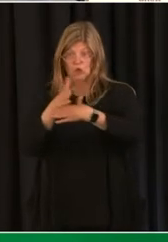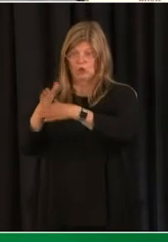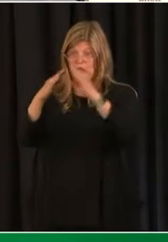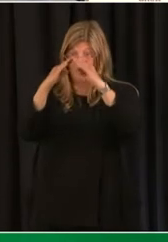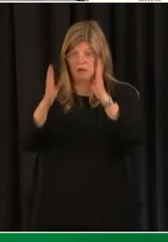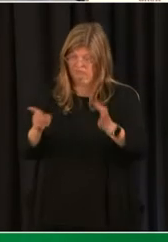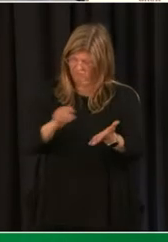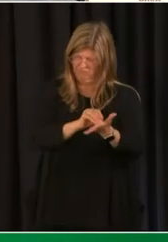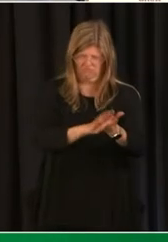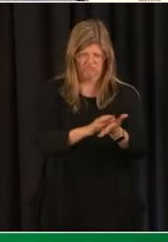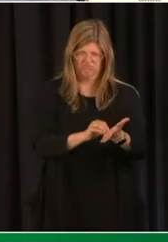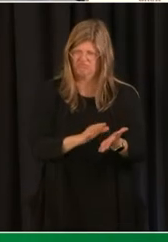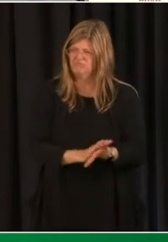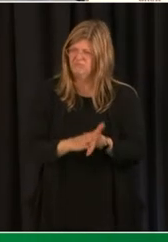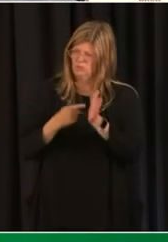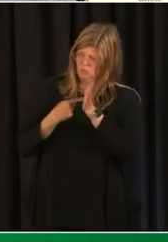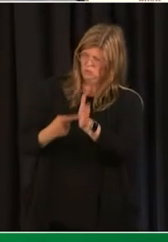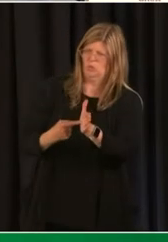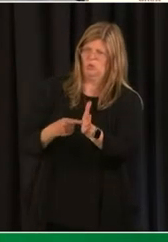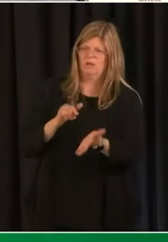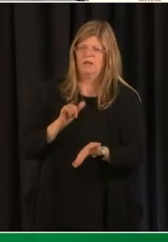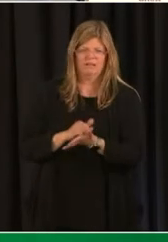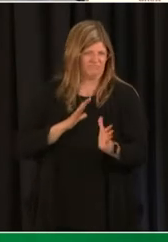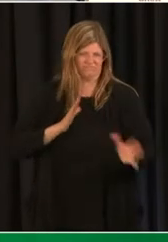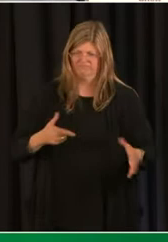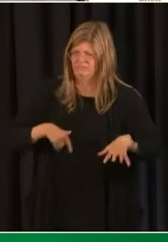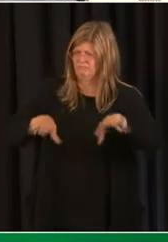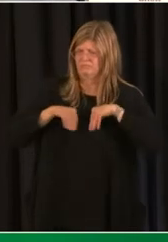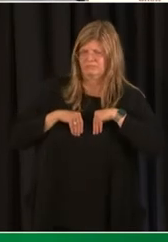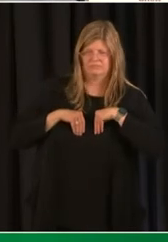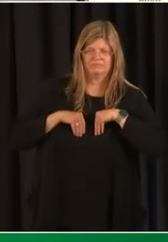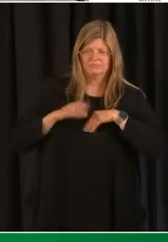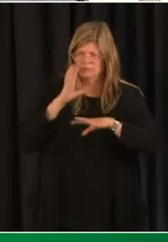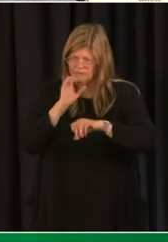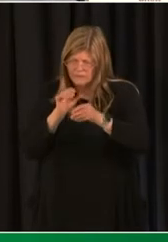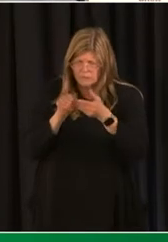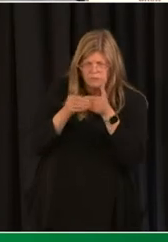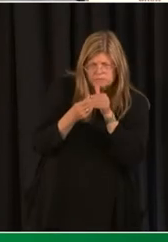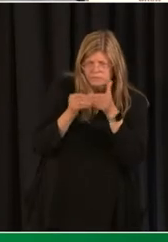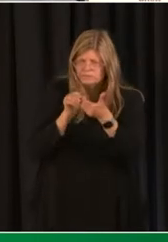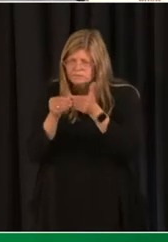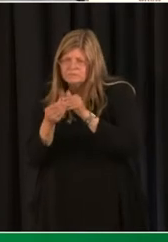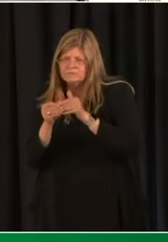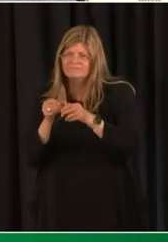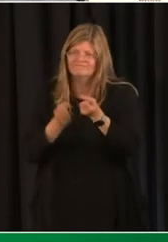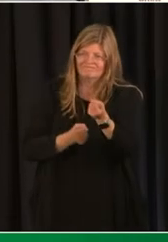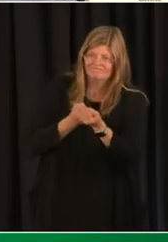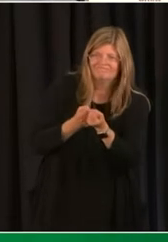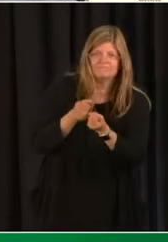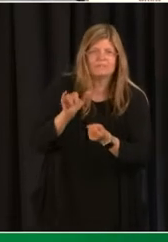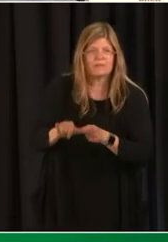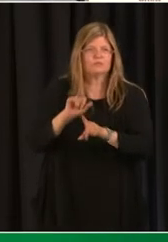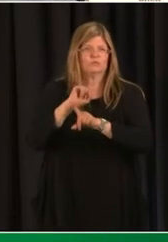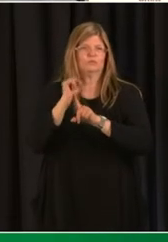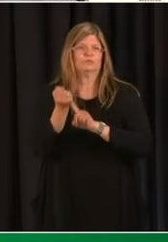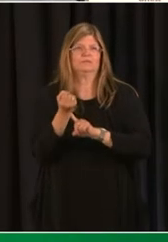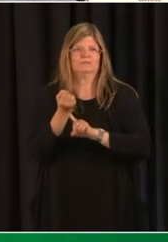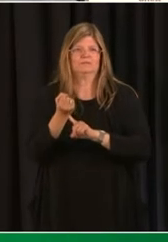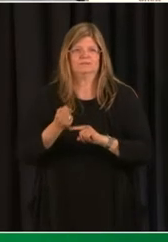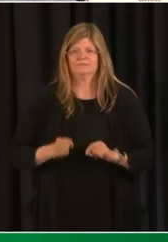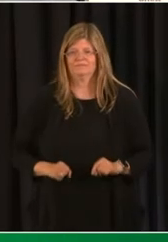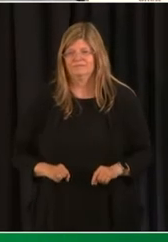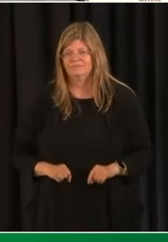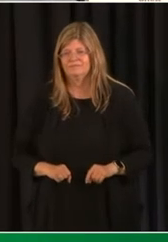document or attest to that housing and it's verifiable. We will work with you to support you in that situation as well.